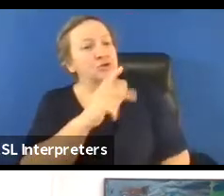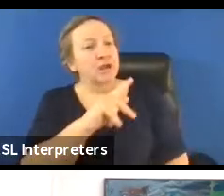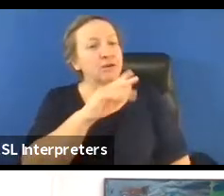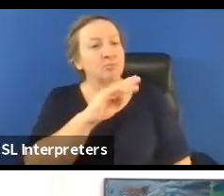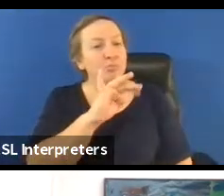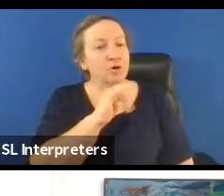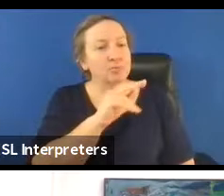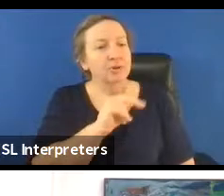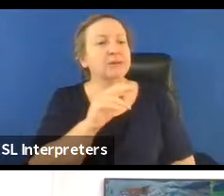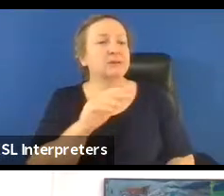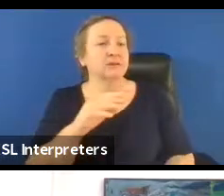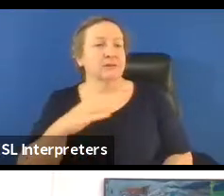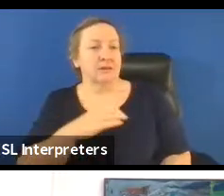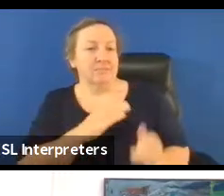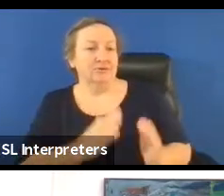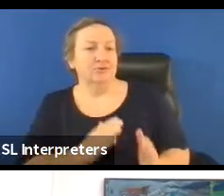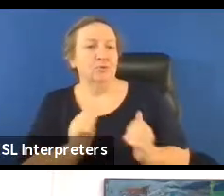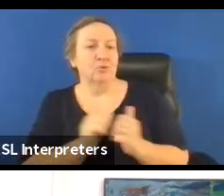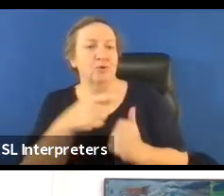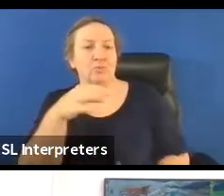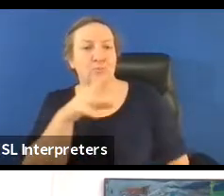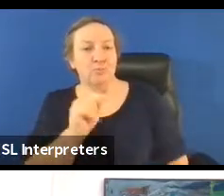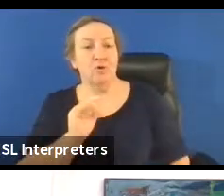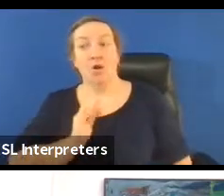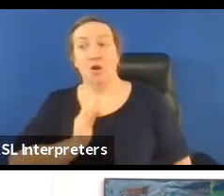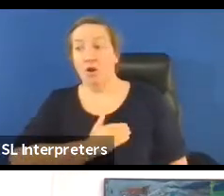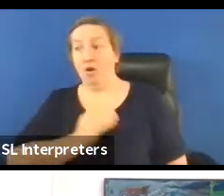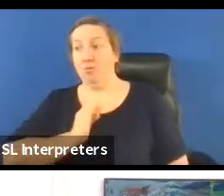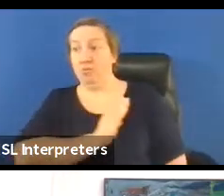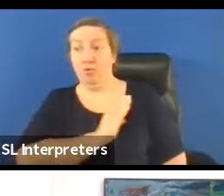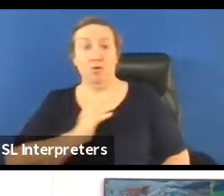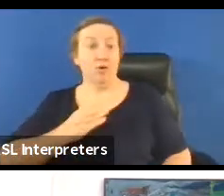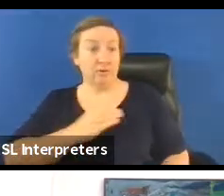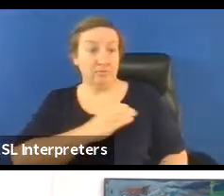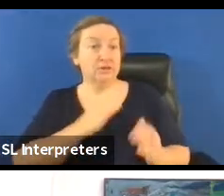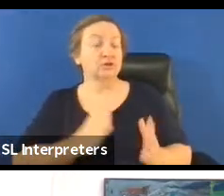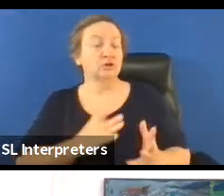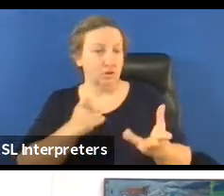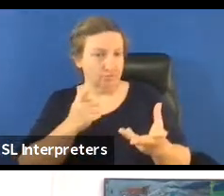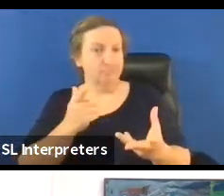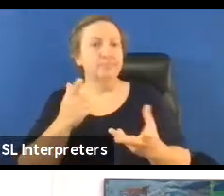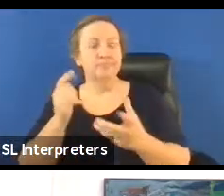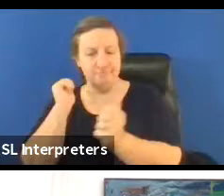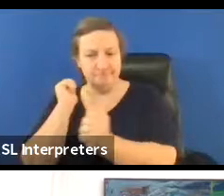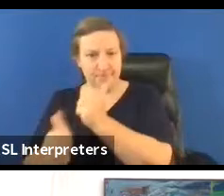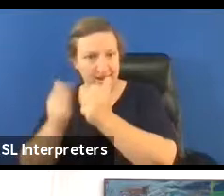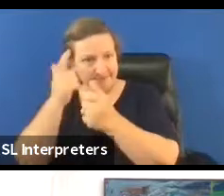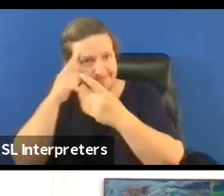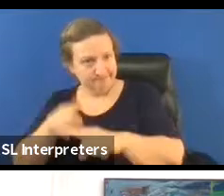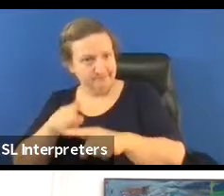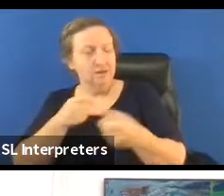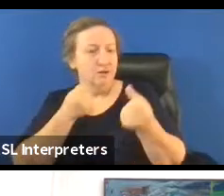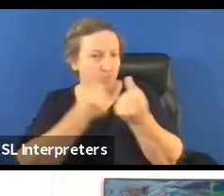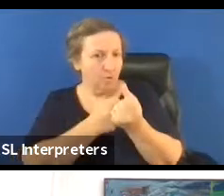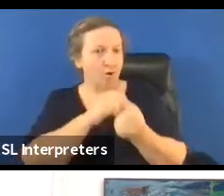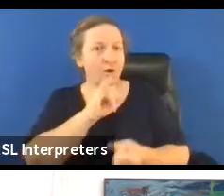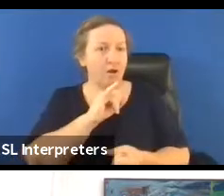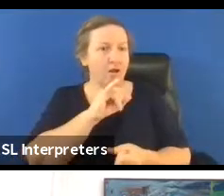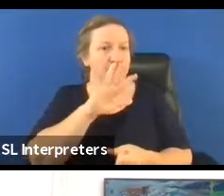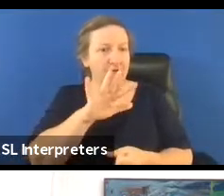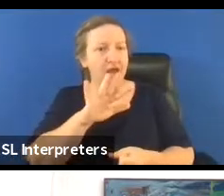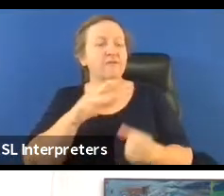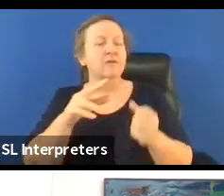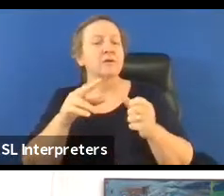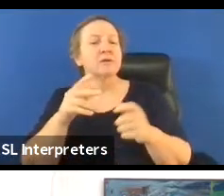Commissioner with the Port. Our Board of Commissioners passed a resolution supporting the I-5 Bridge Replacement Project. It's another